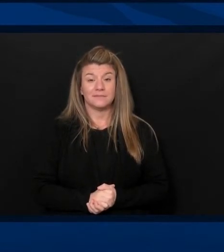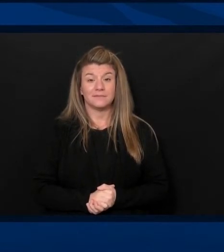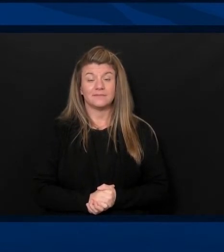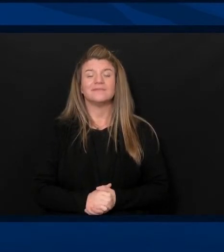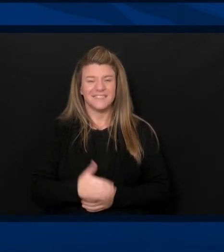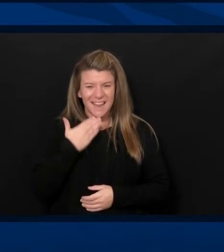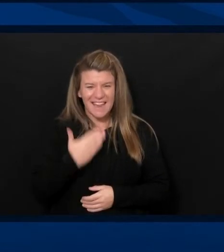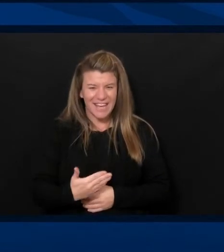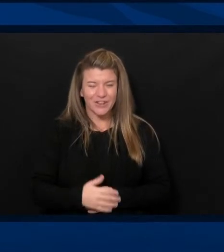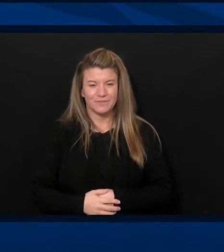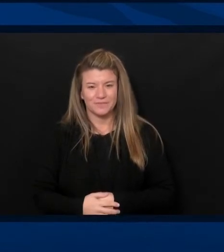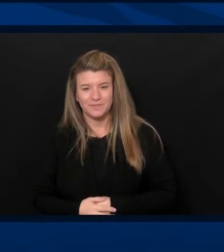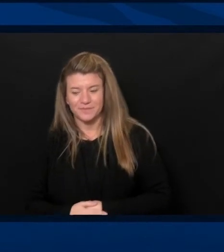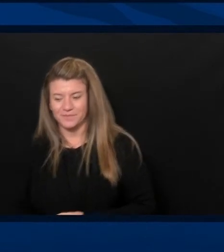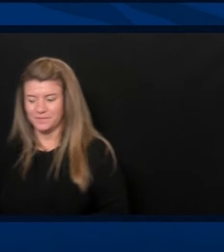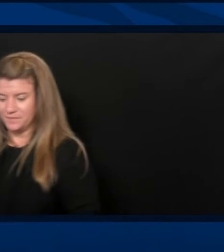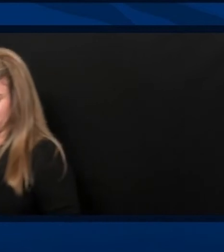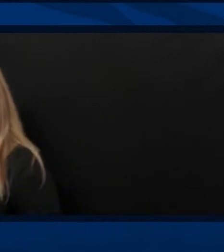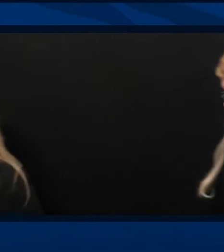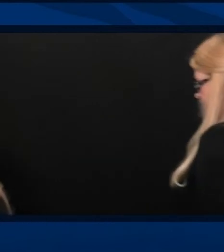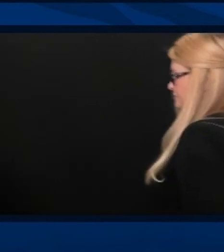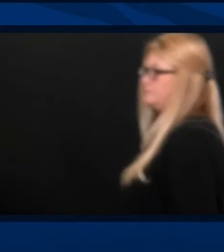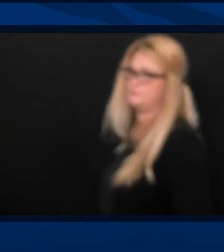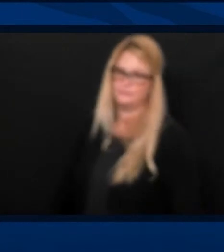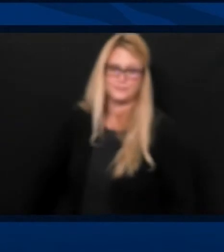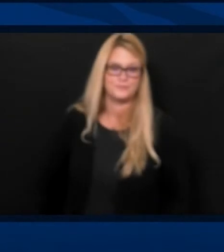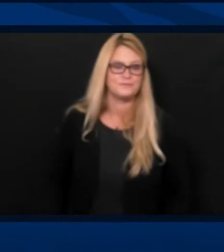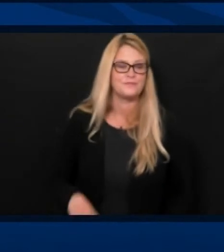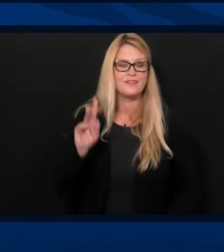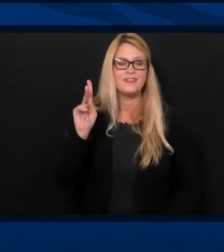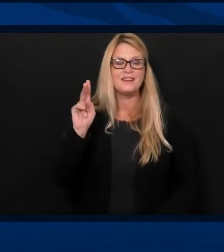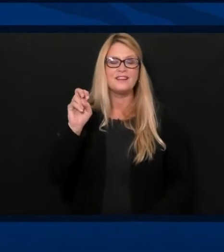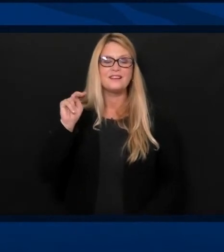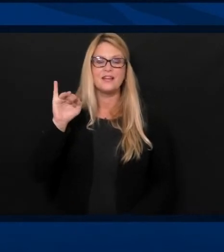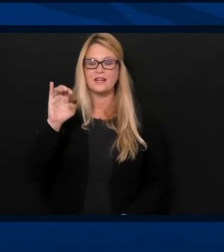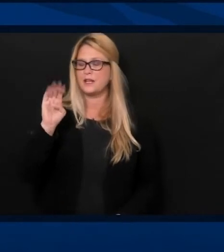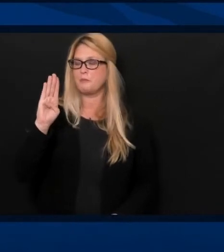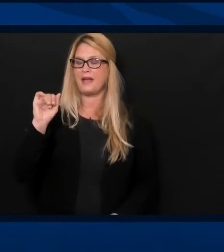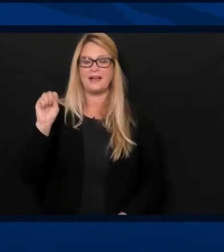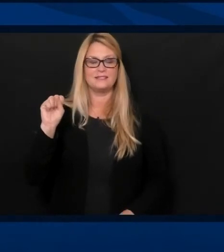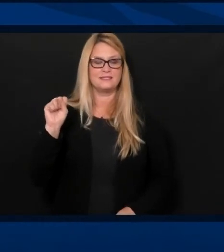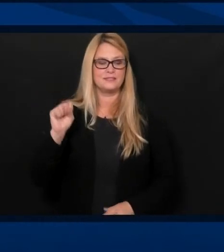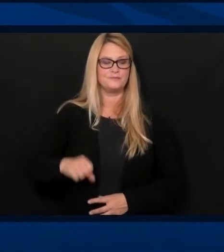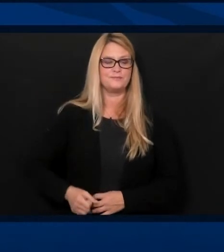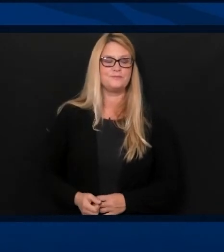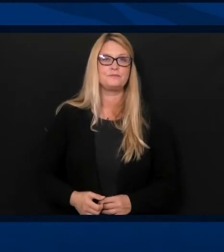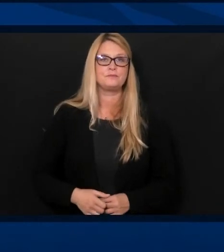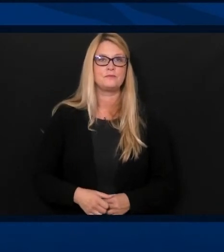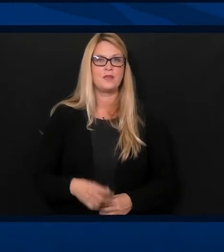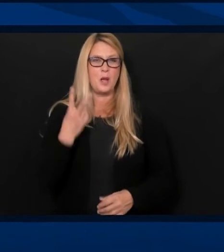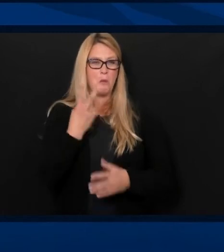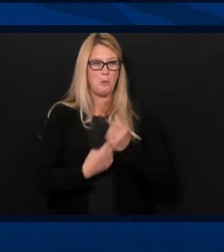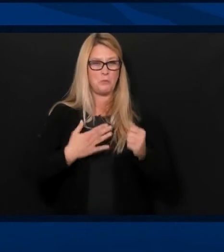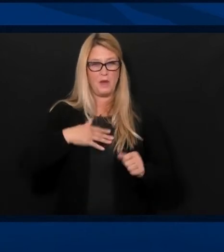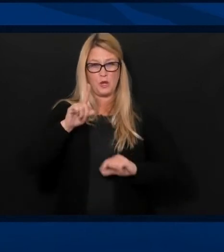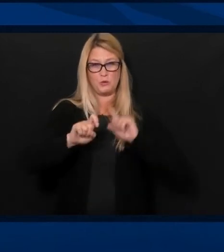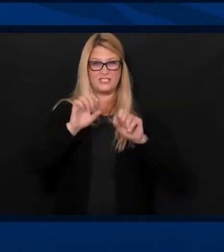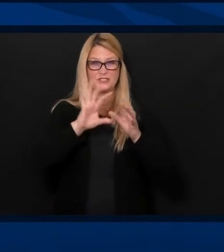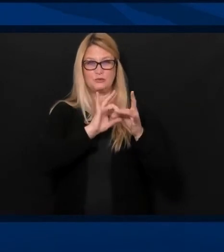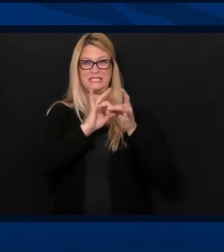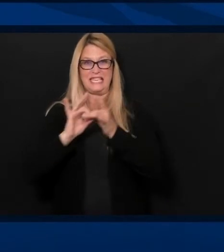All right, thank you, Stephen. Next, we'll go to Kenny Bass with WCHS and Fox 11. Hi, both of my questions are vaccine related, but